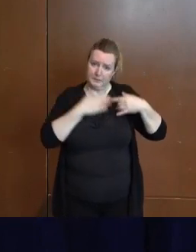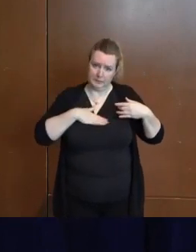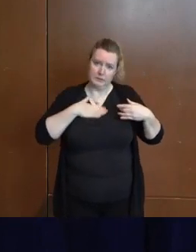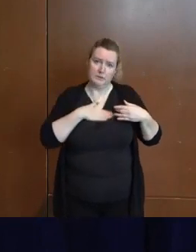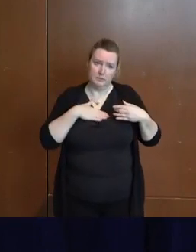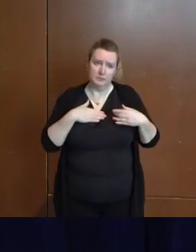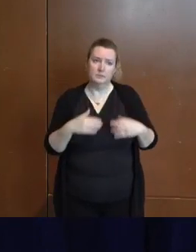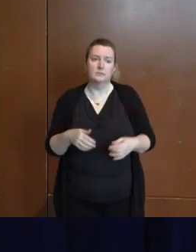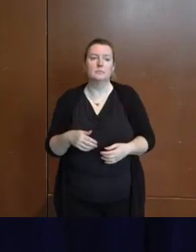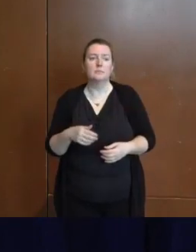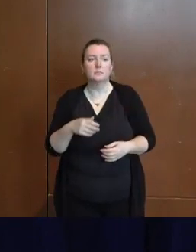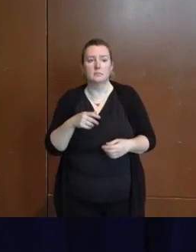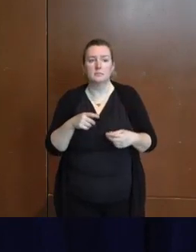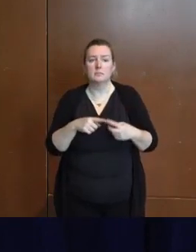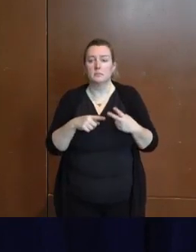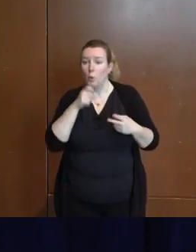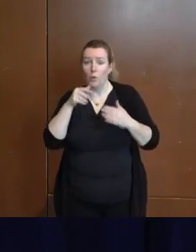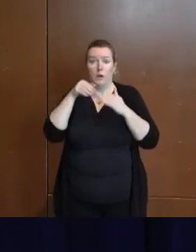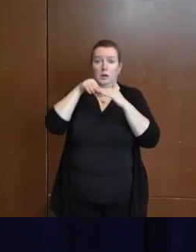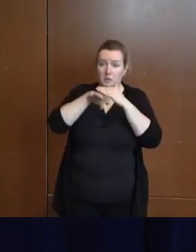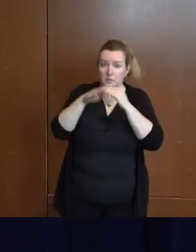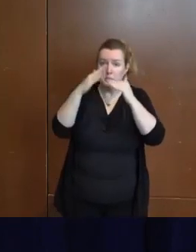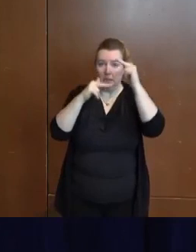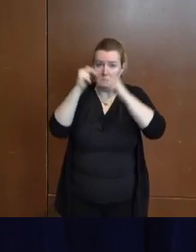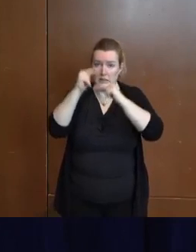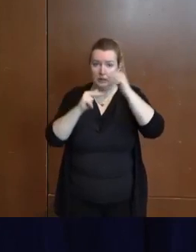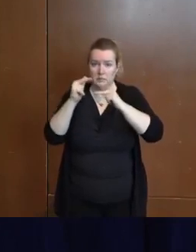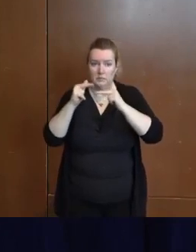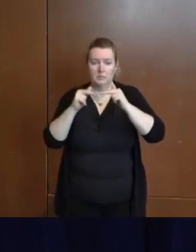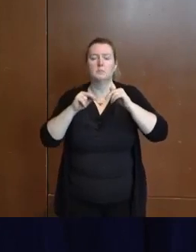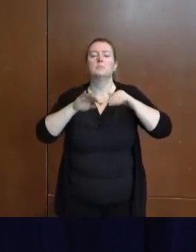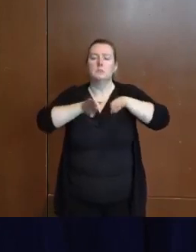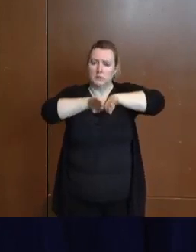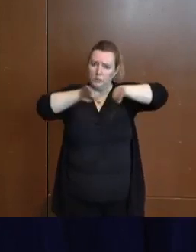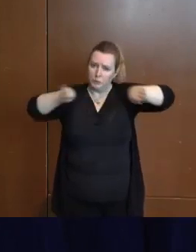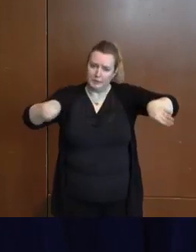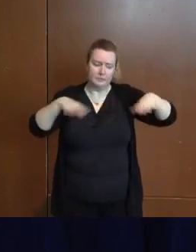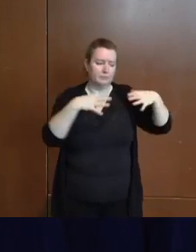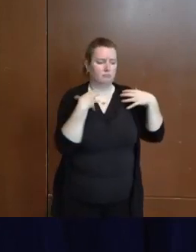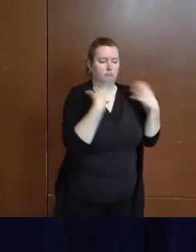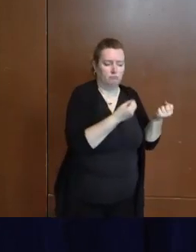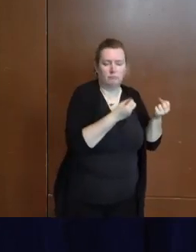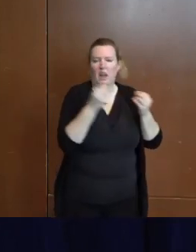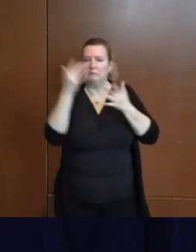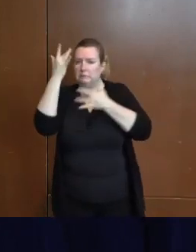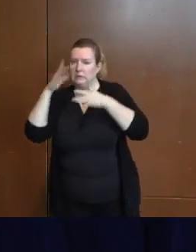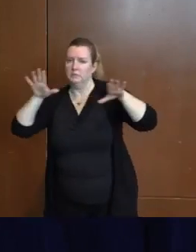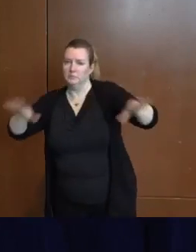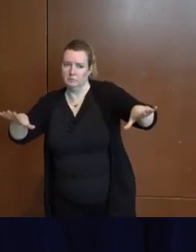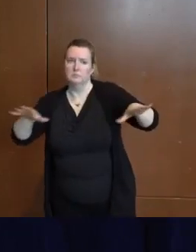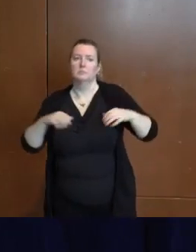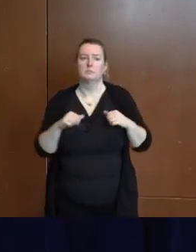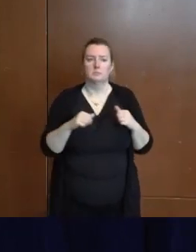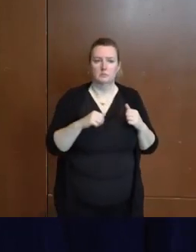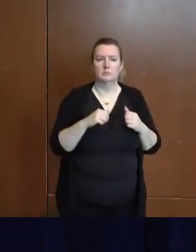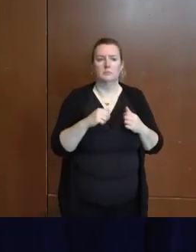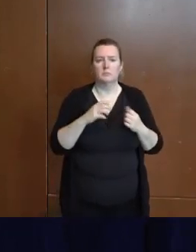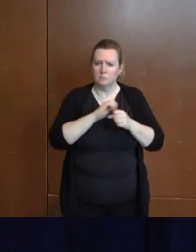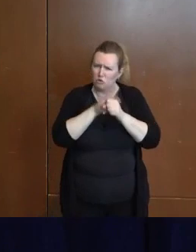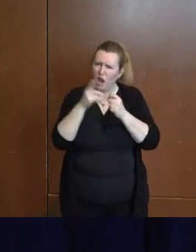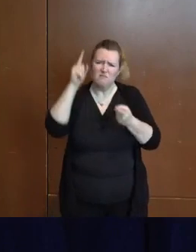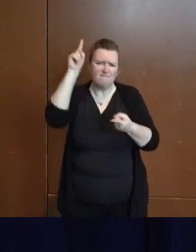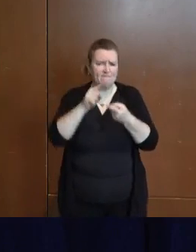the facility, will help facilities reduce the risk of exposure of the virus. Today,